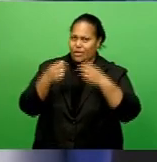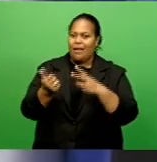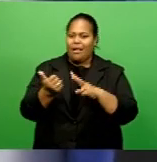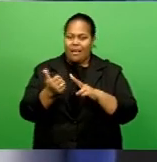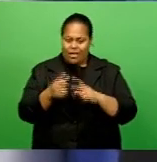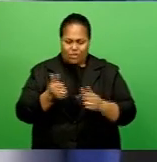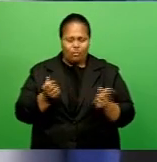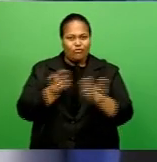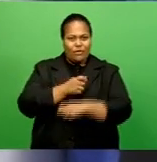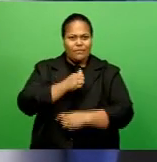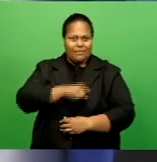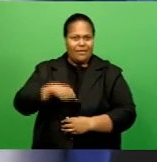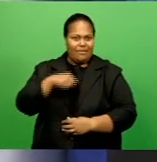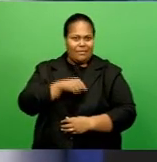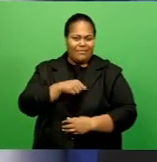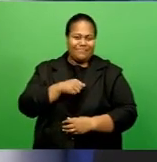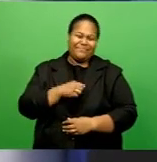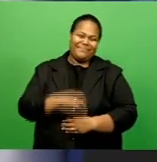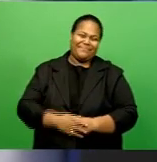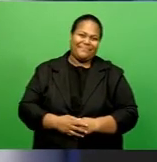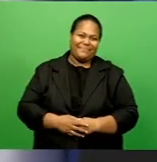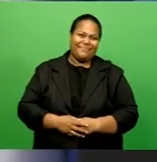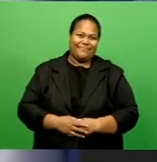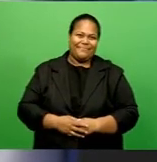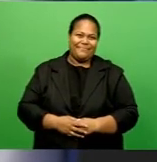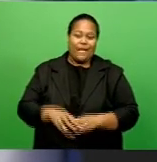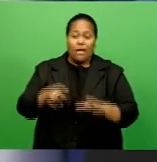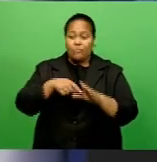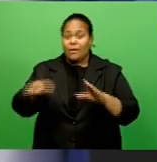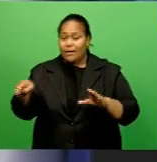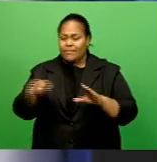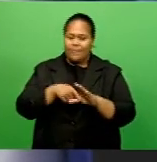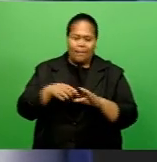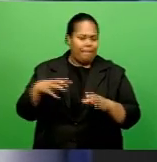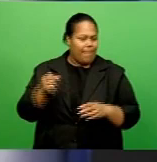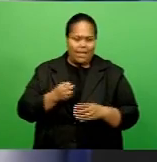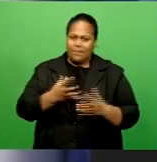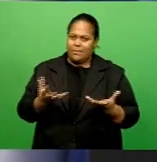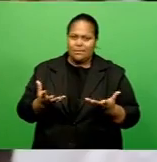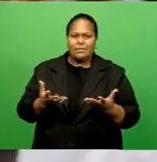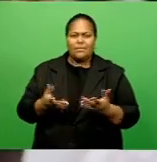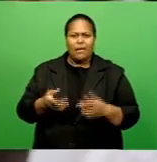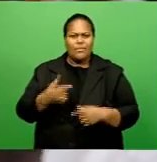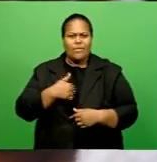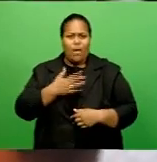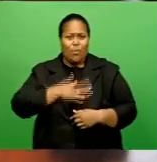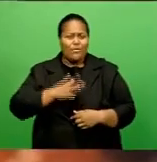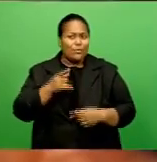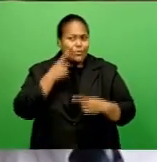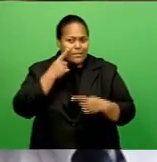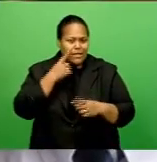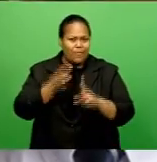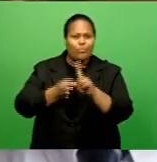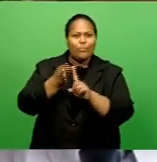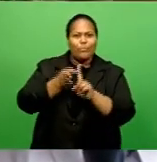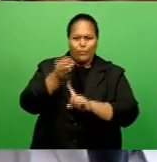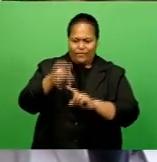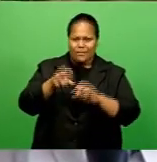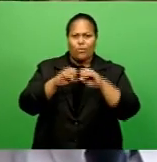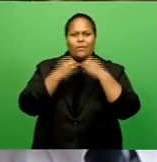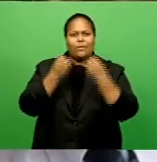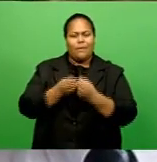Internally, externally. A very basic thing. That is something that I would like to see improve drastically in this